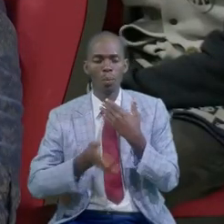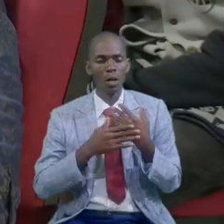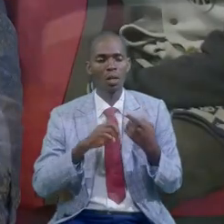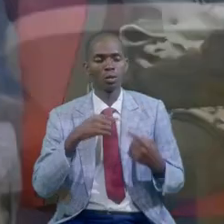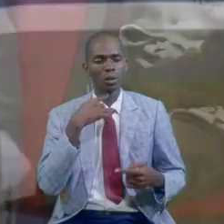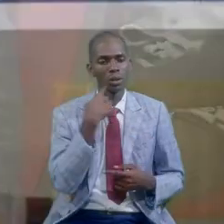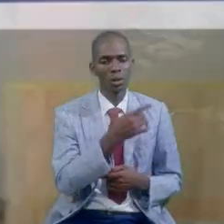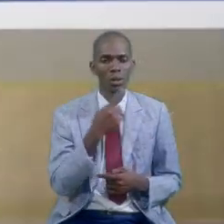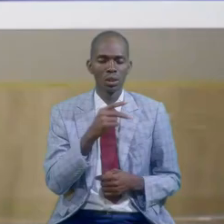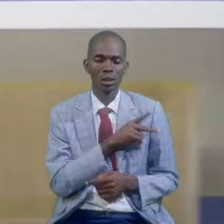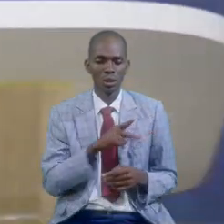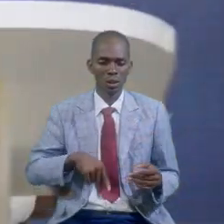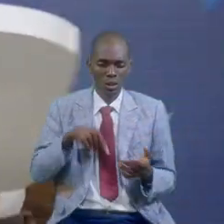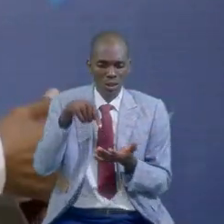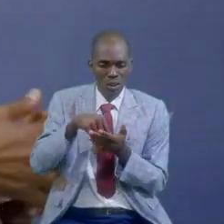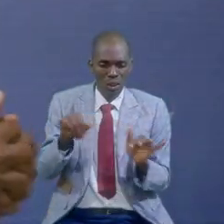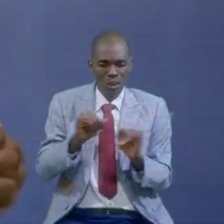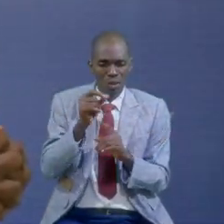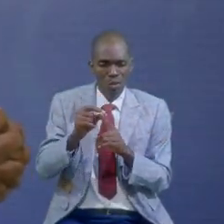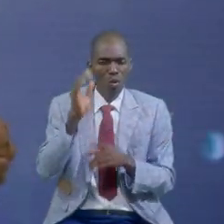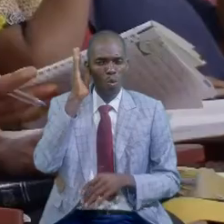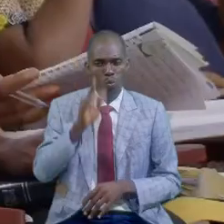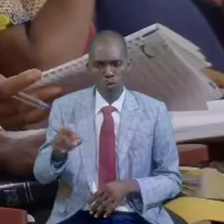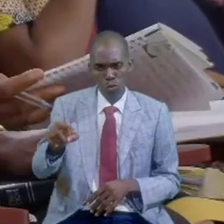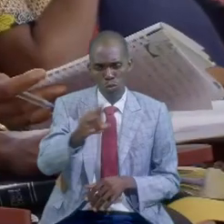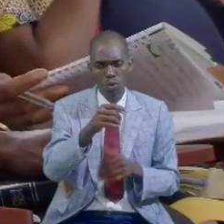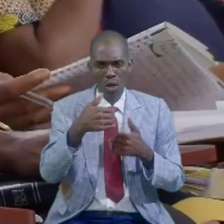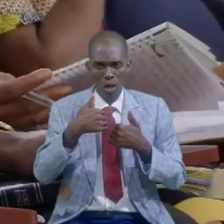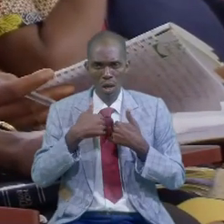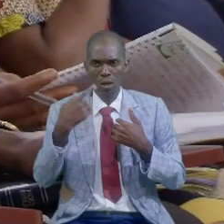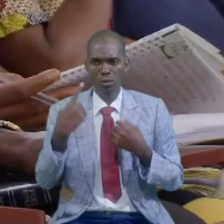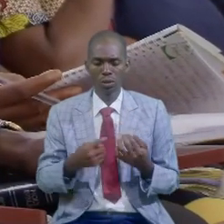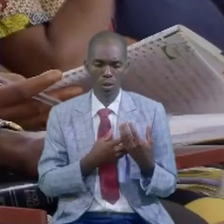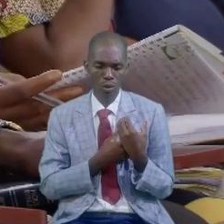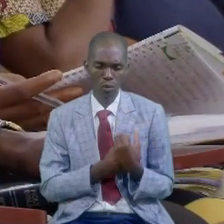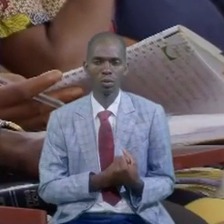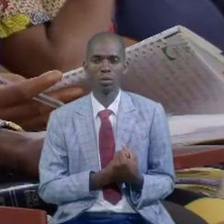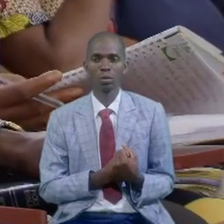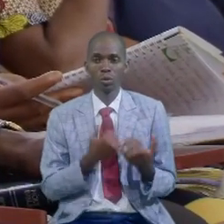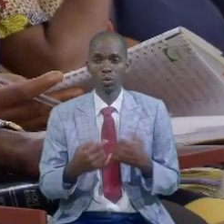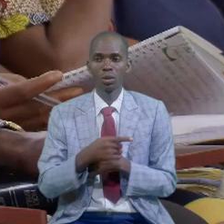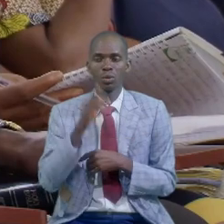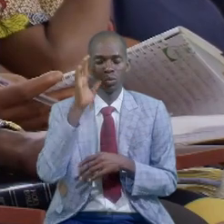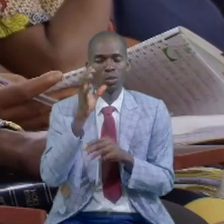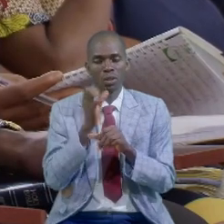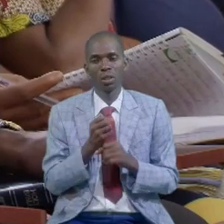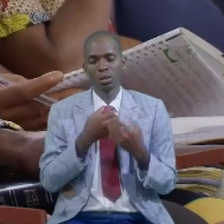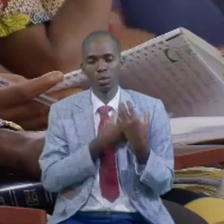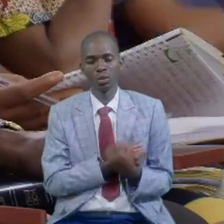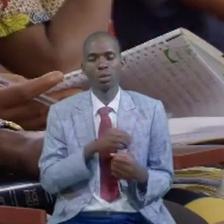the word. Will you have the courage? Today you'll have the courage. Will you have